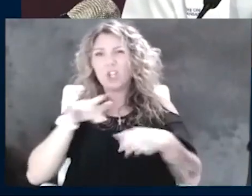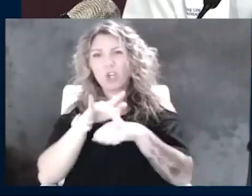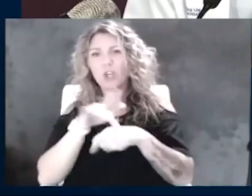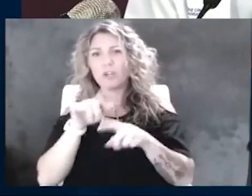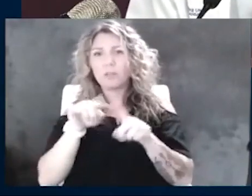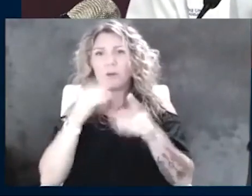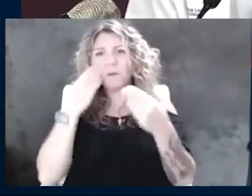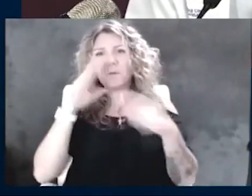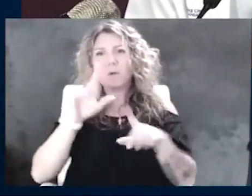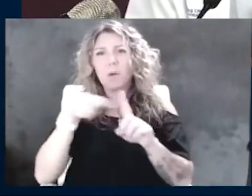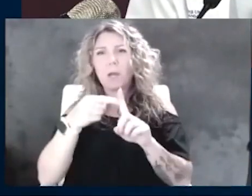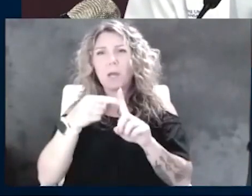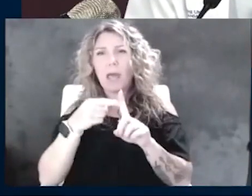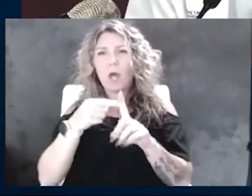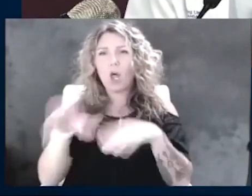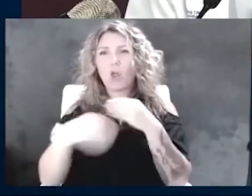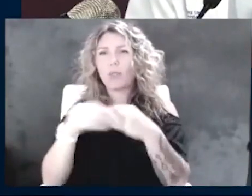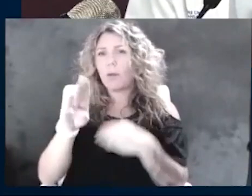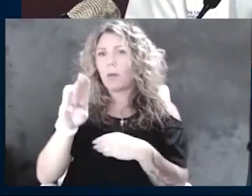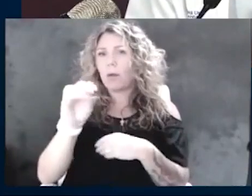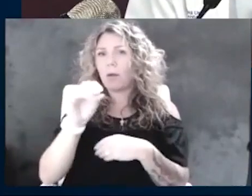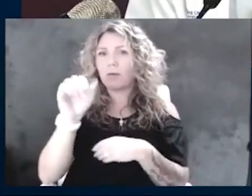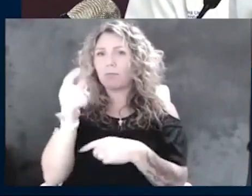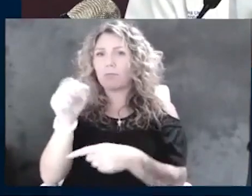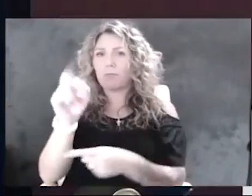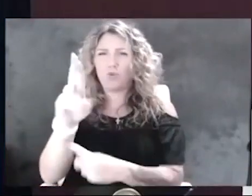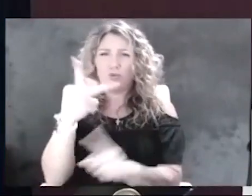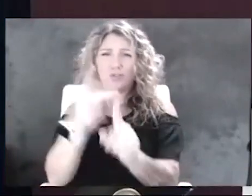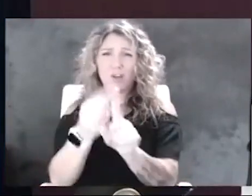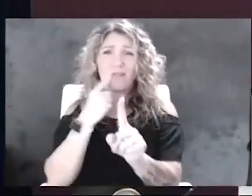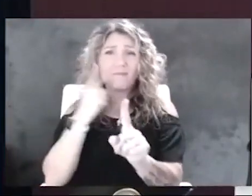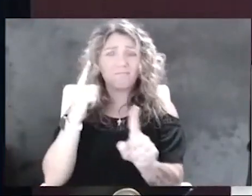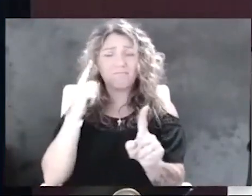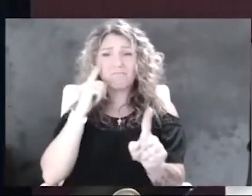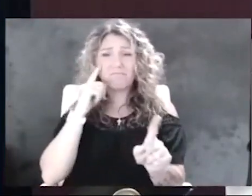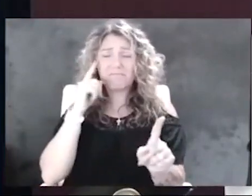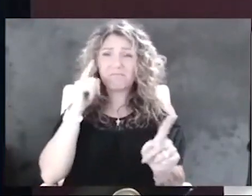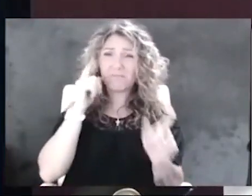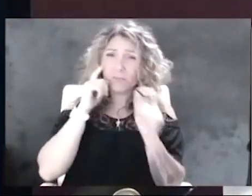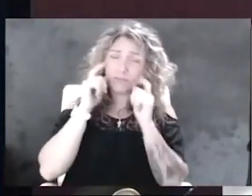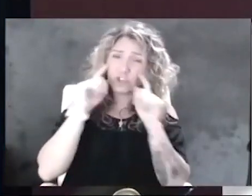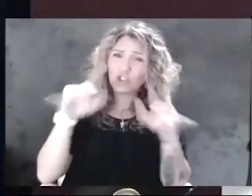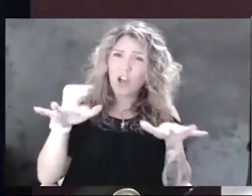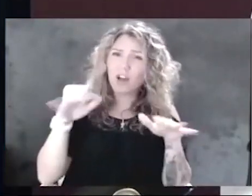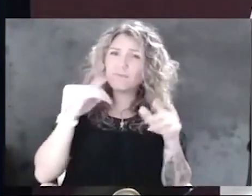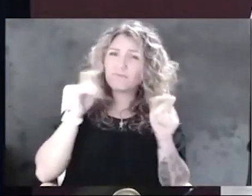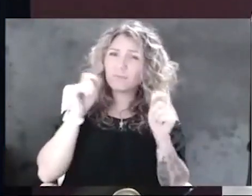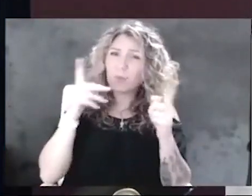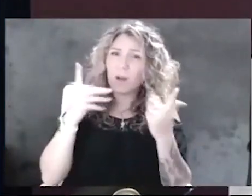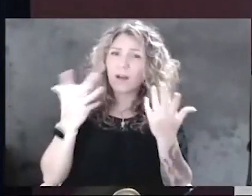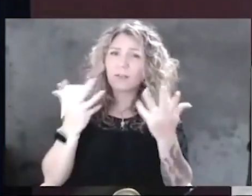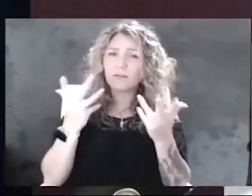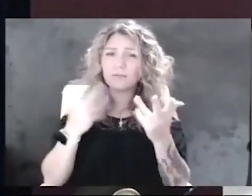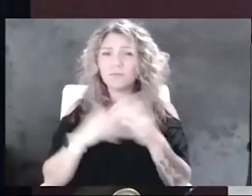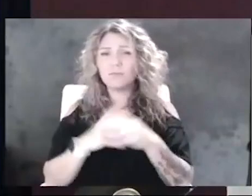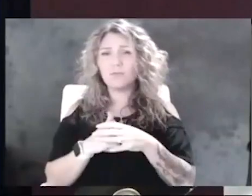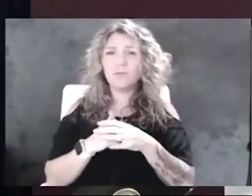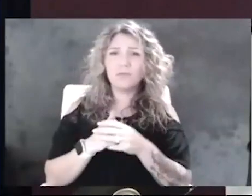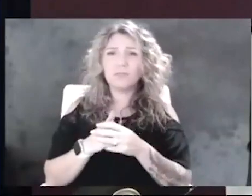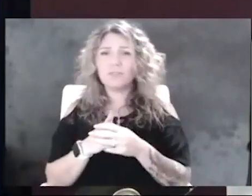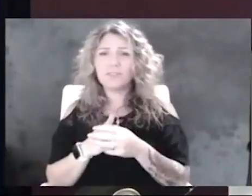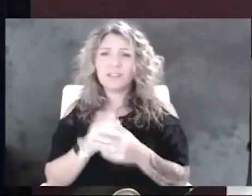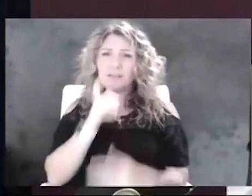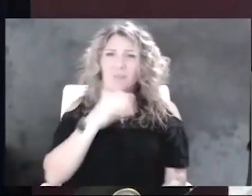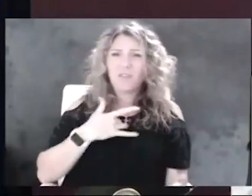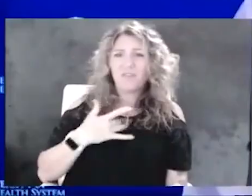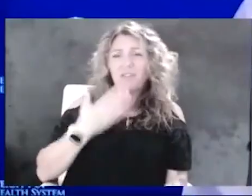Mm-hmm. So I got to say I'm a little surprised because I'm not sure, I don't know, I'm not feeling that bad about booster shots.